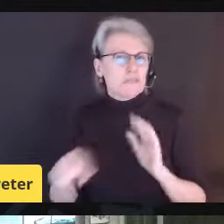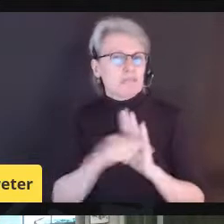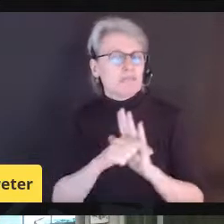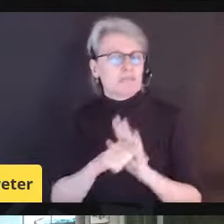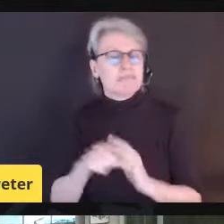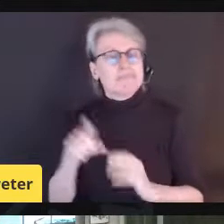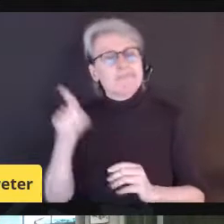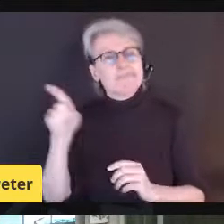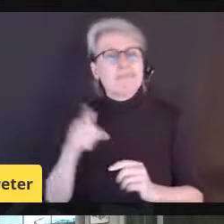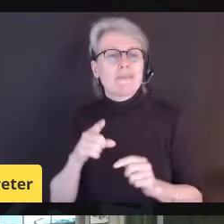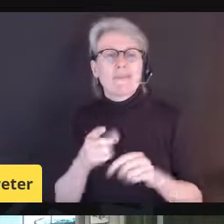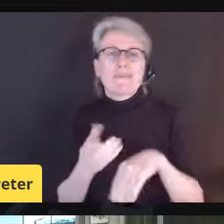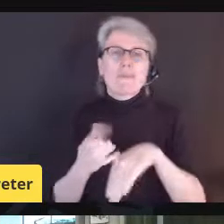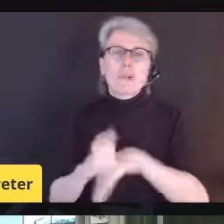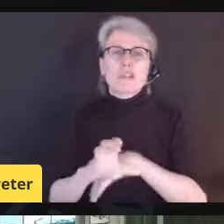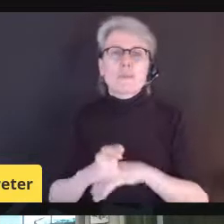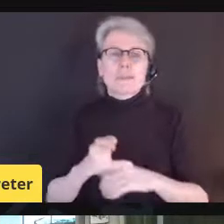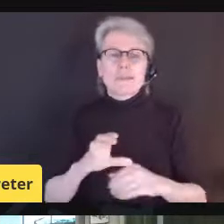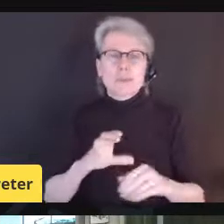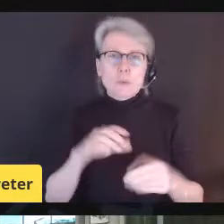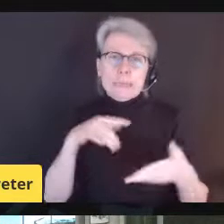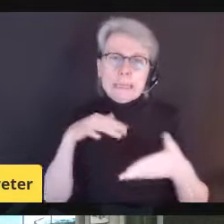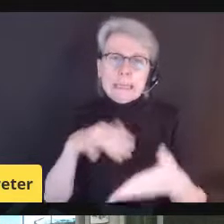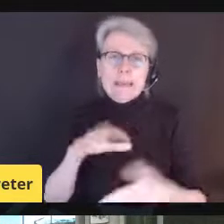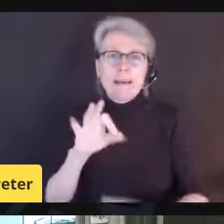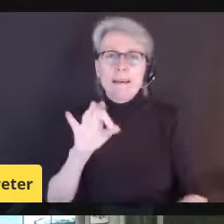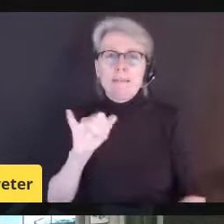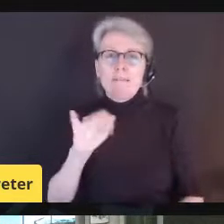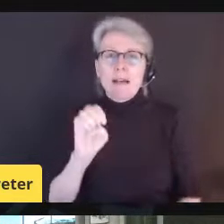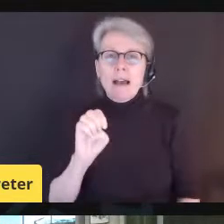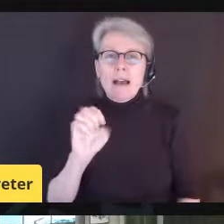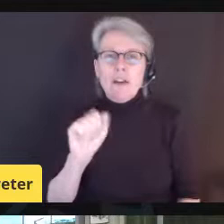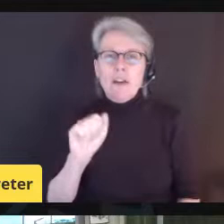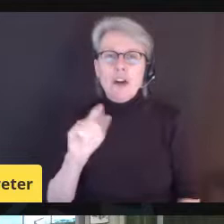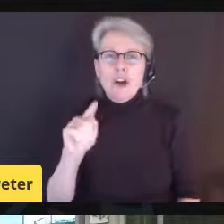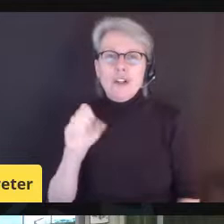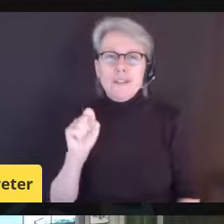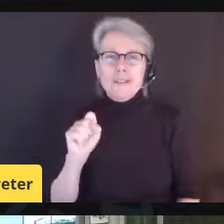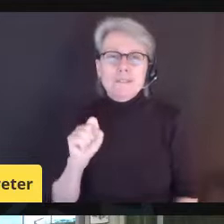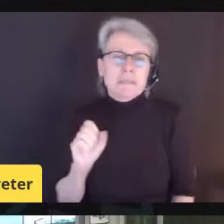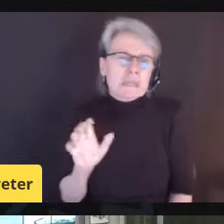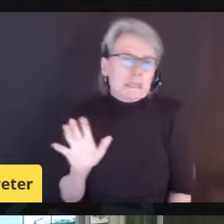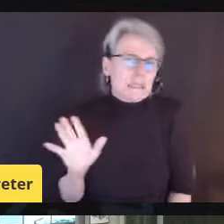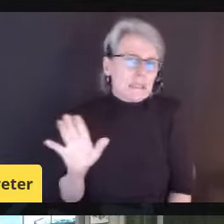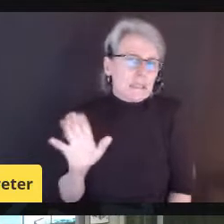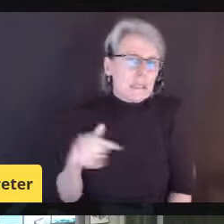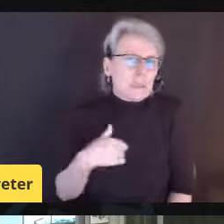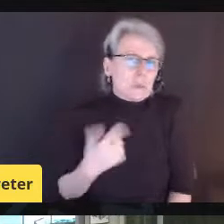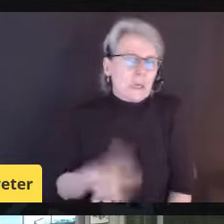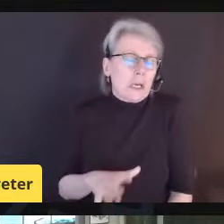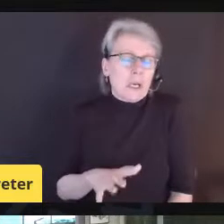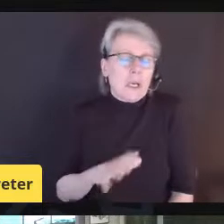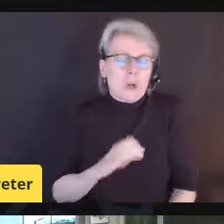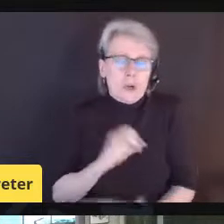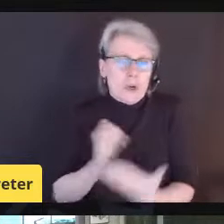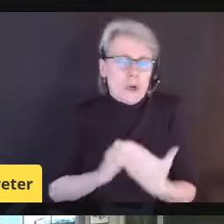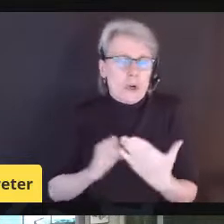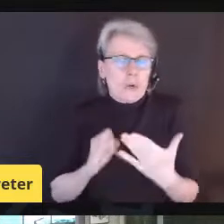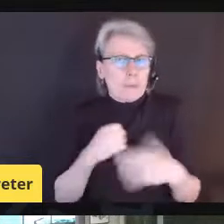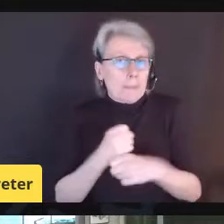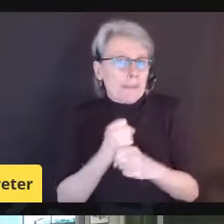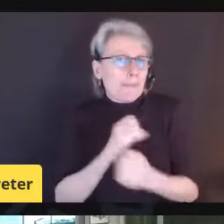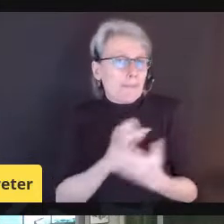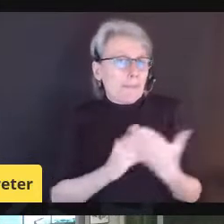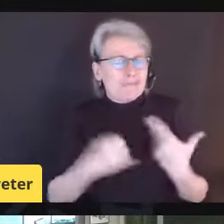forced into doing fine arts, and I just couldn't hack it. So I'll do anything else except. And I went